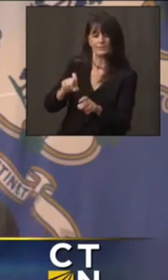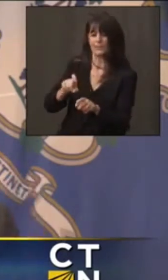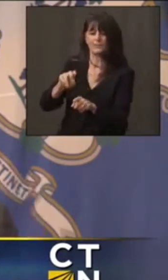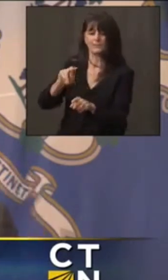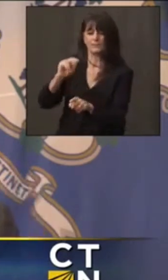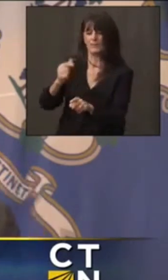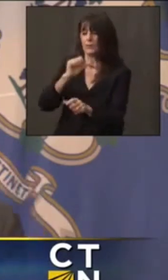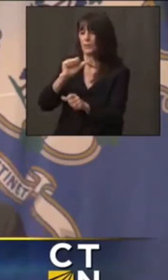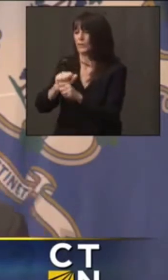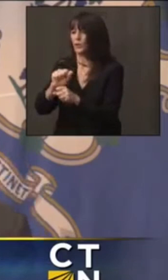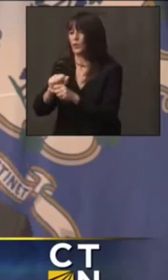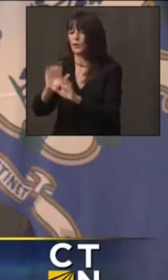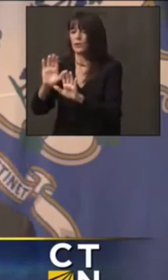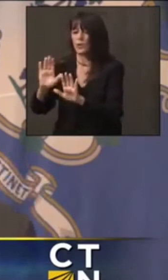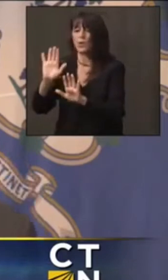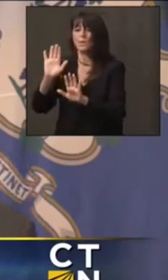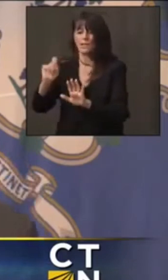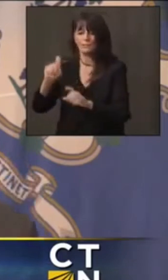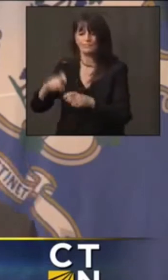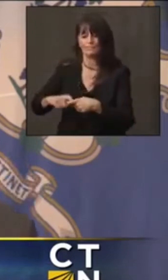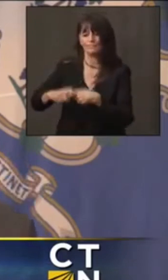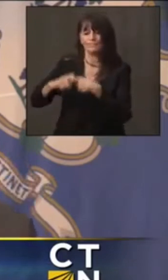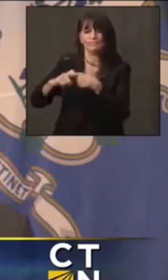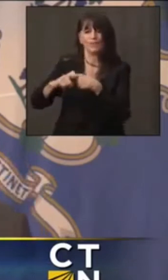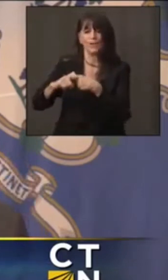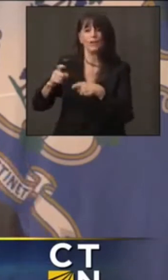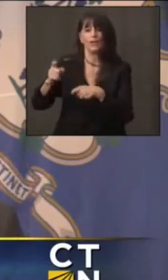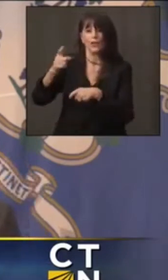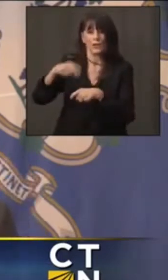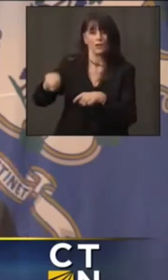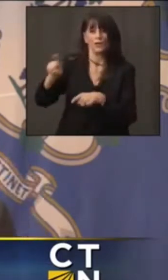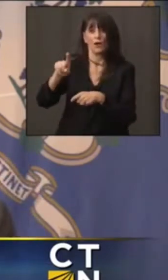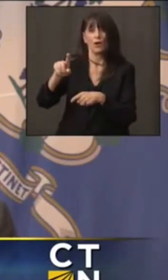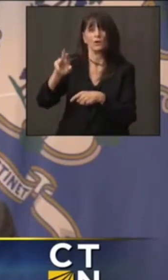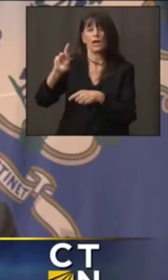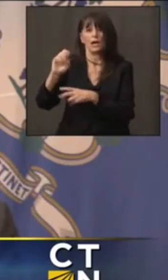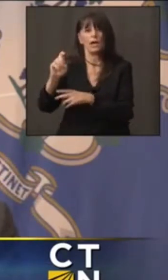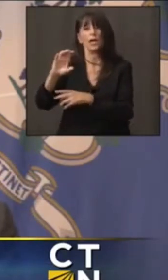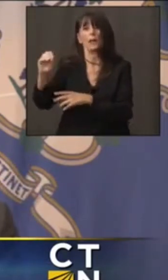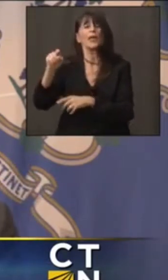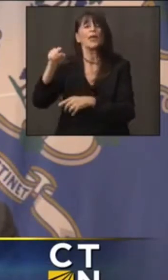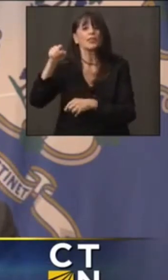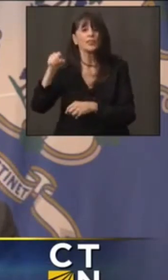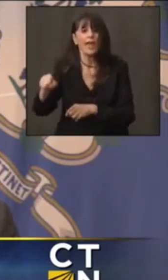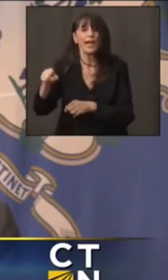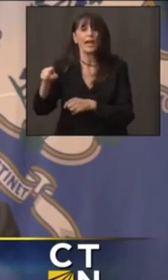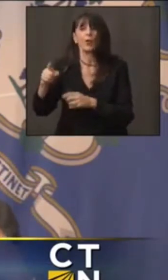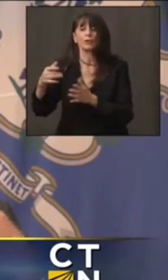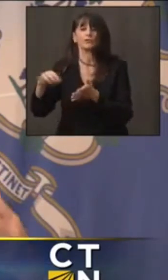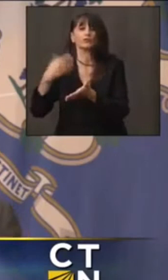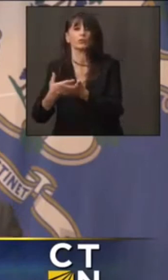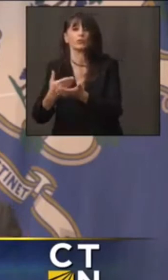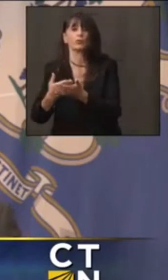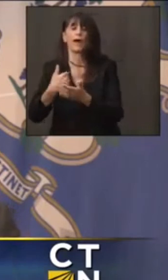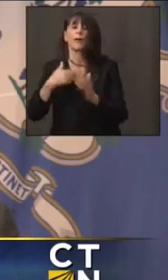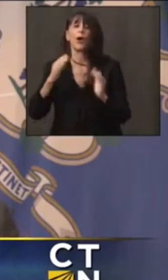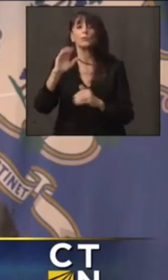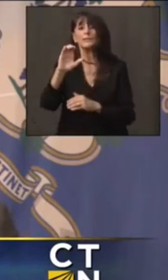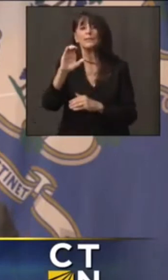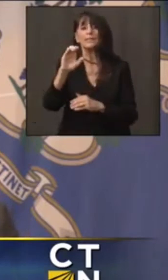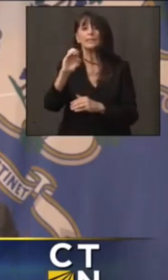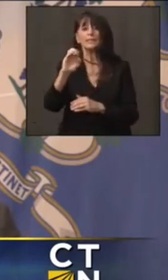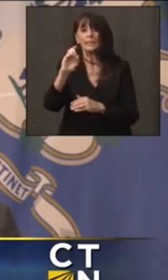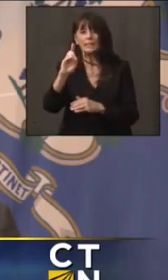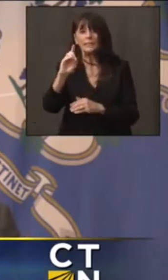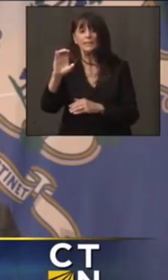category. Let's take a pause. They're the ones earning confidence. I'd like to think that the CDC and the FDA are taking the